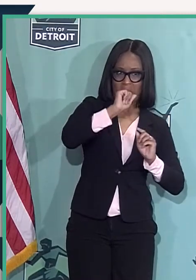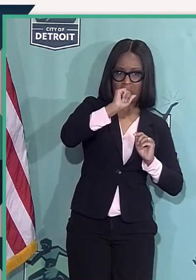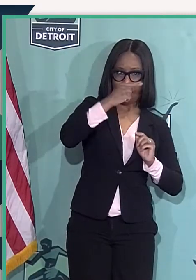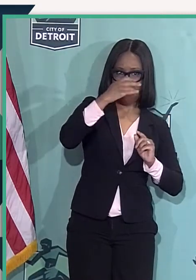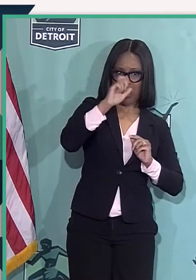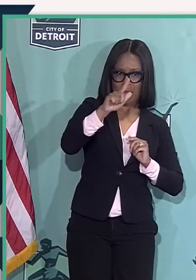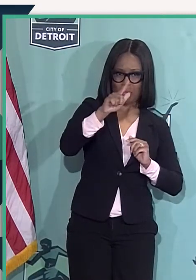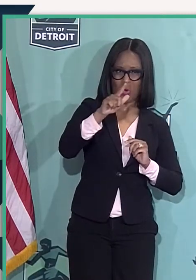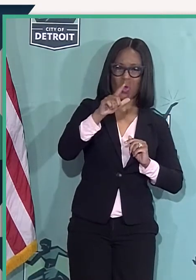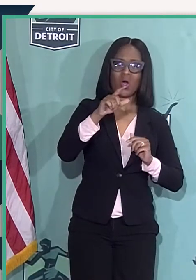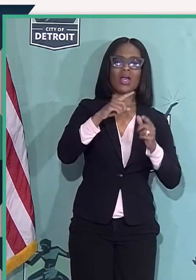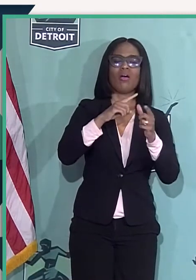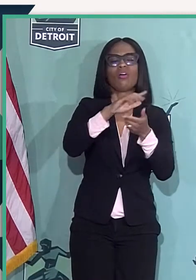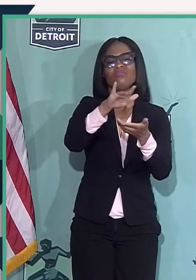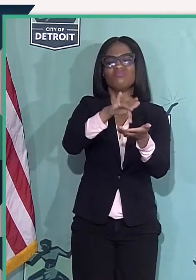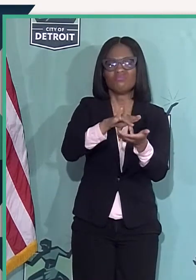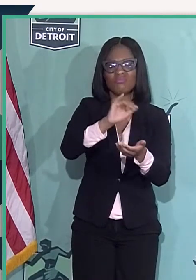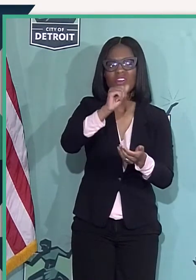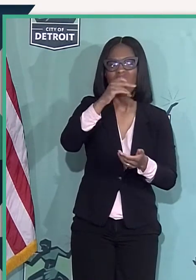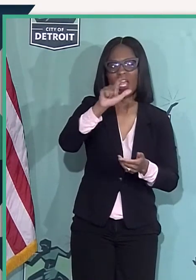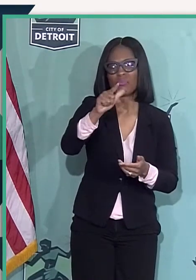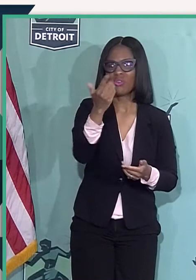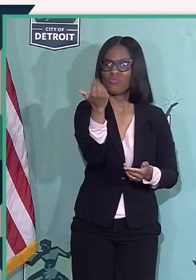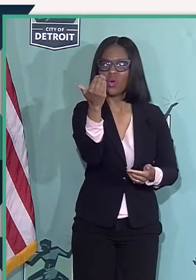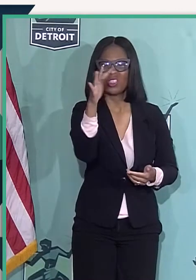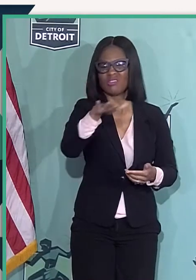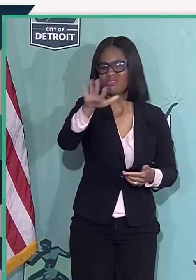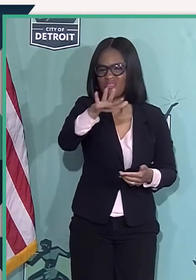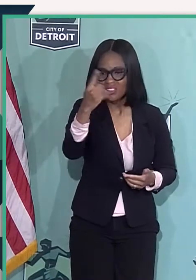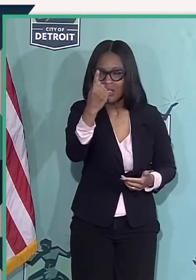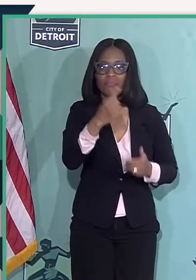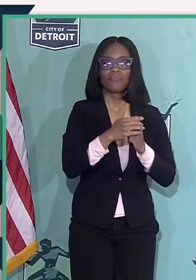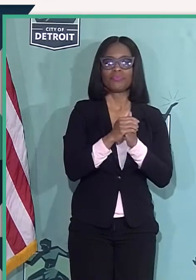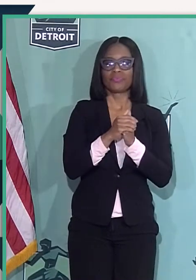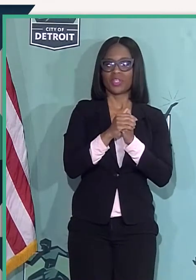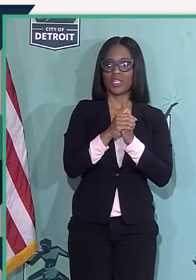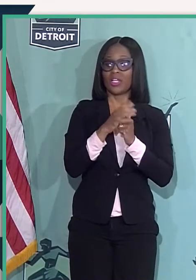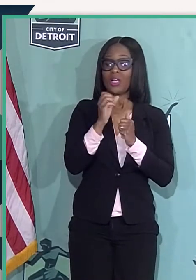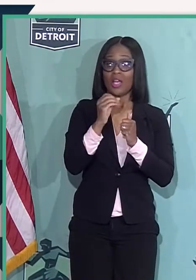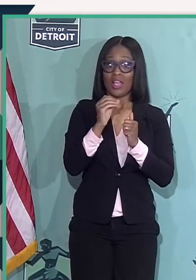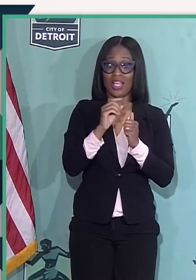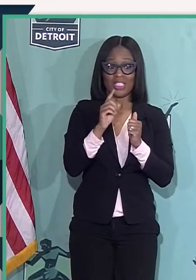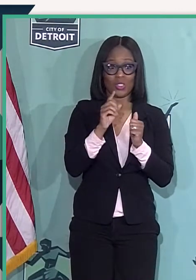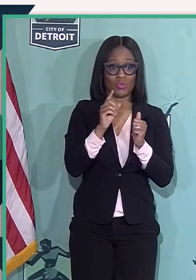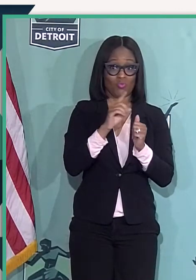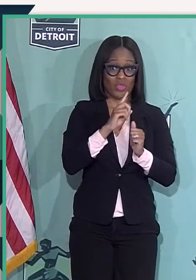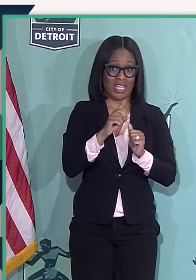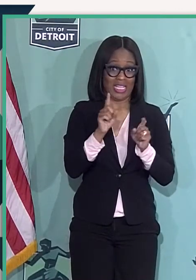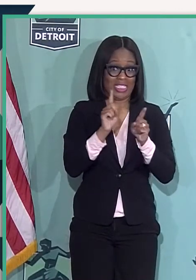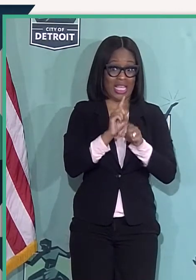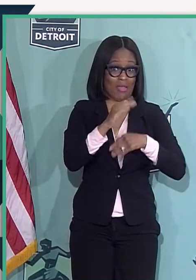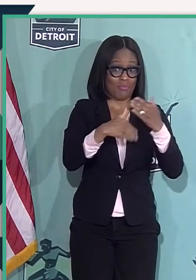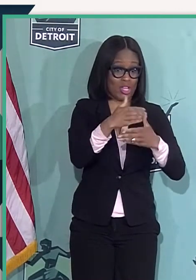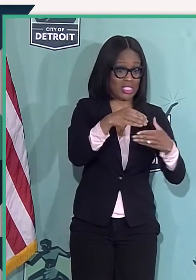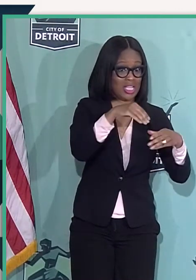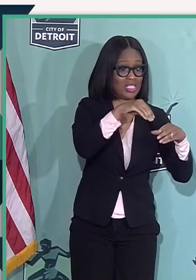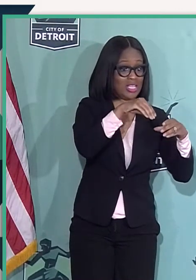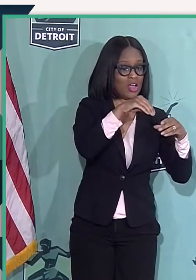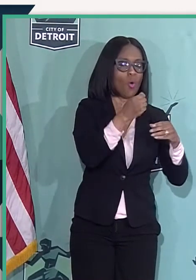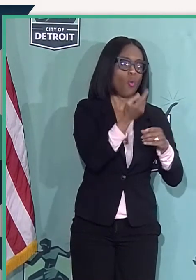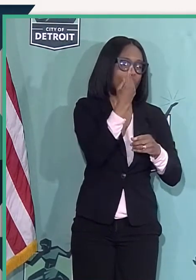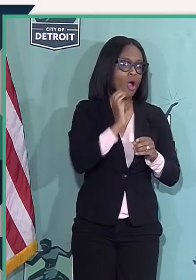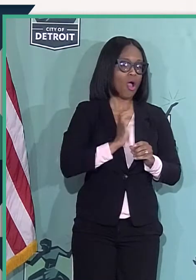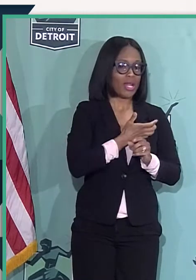right around the middle of April, I think April 14th or something like that. And basically the same process in Japan. One of our